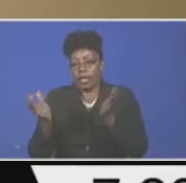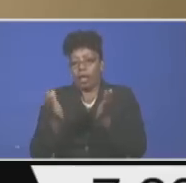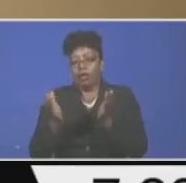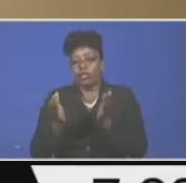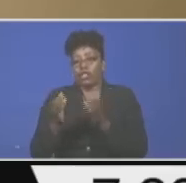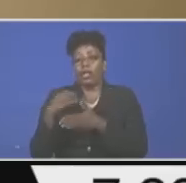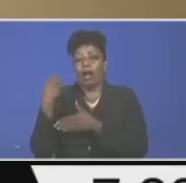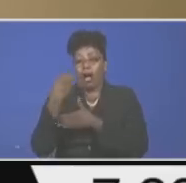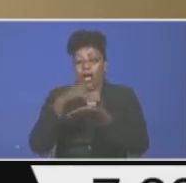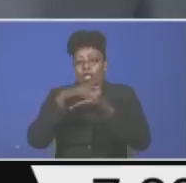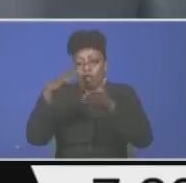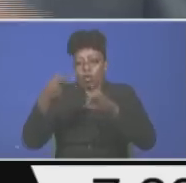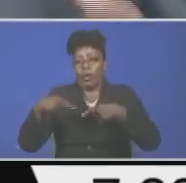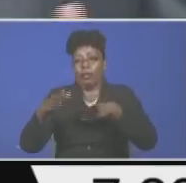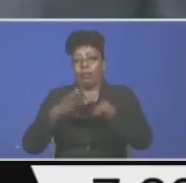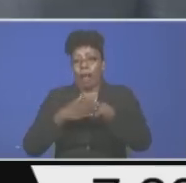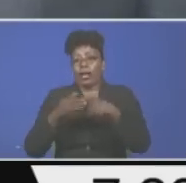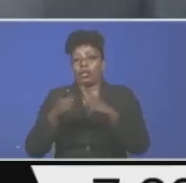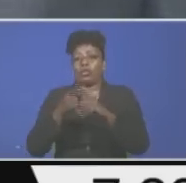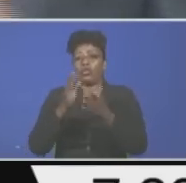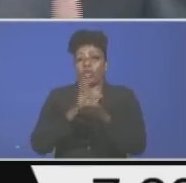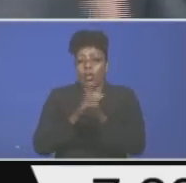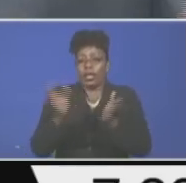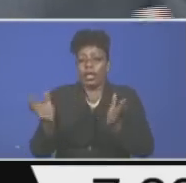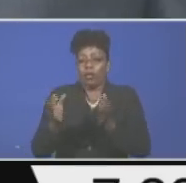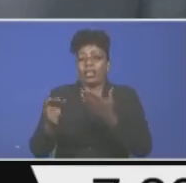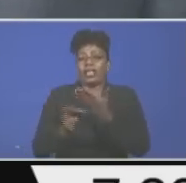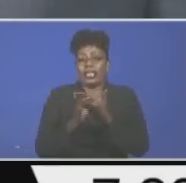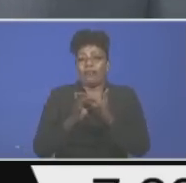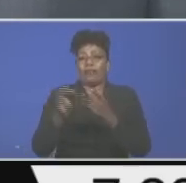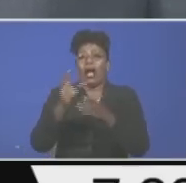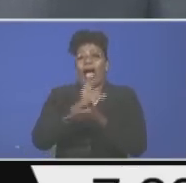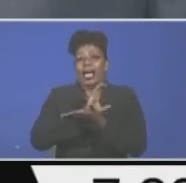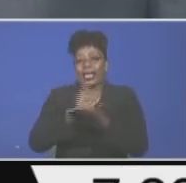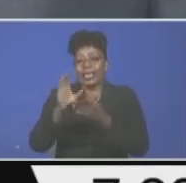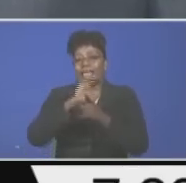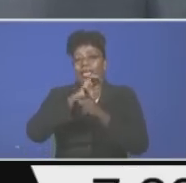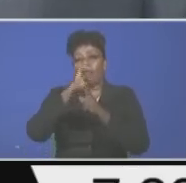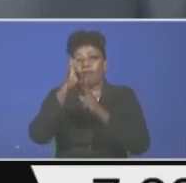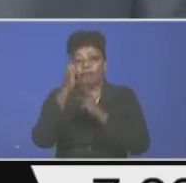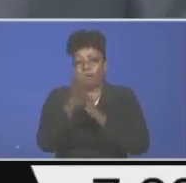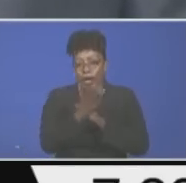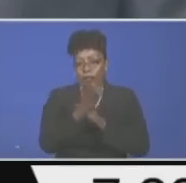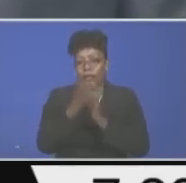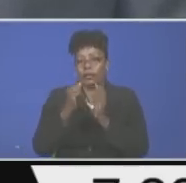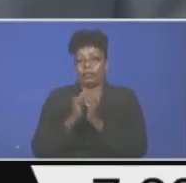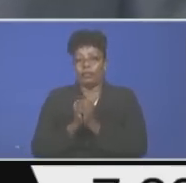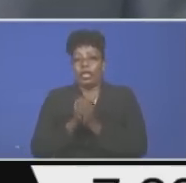our students who are going back to school and encouraging a safer and cleaner environment in the Centerville community. Now, Mr.